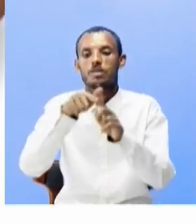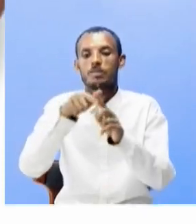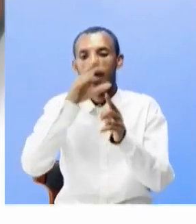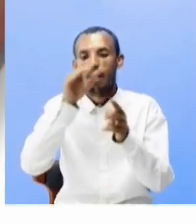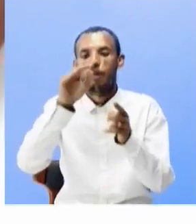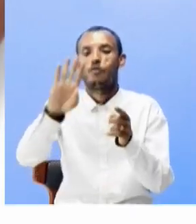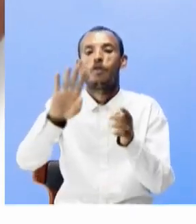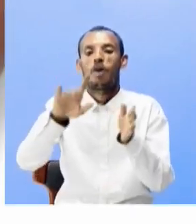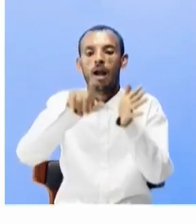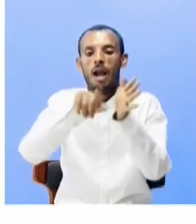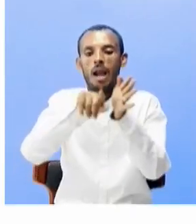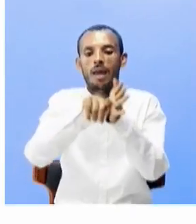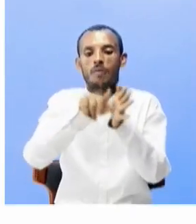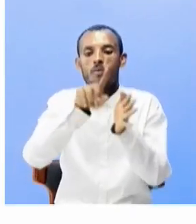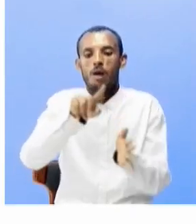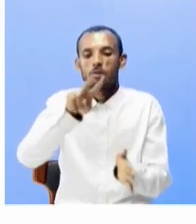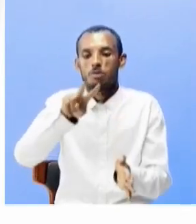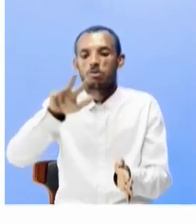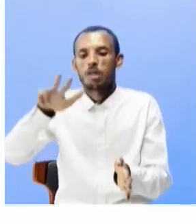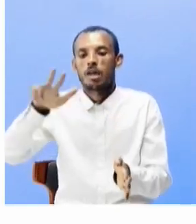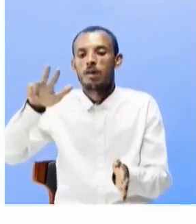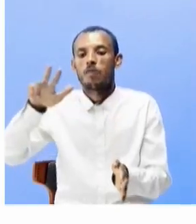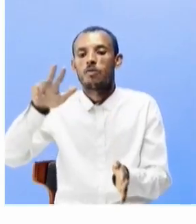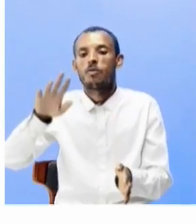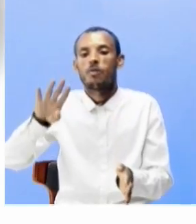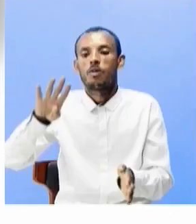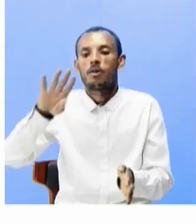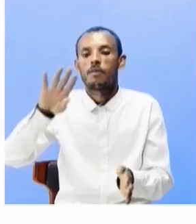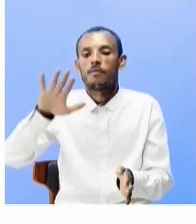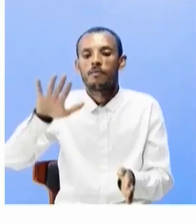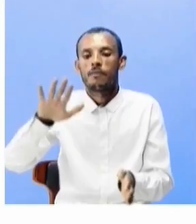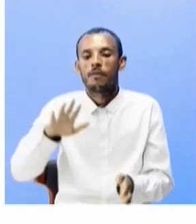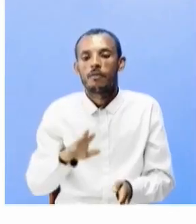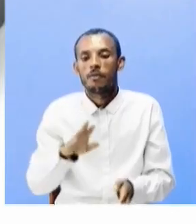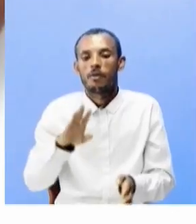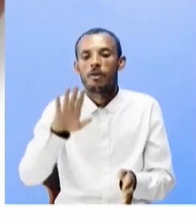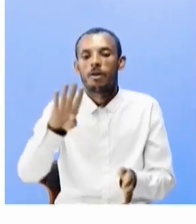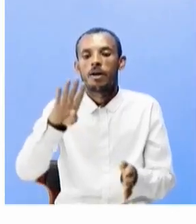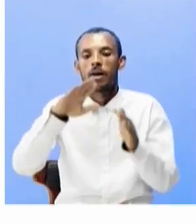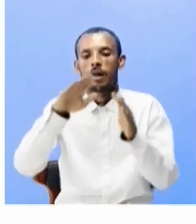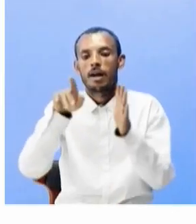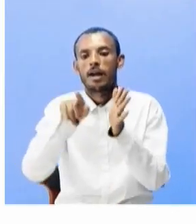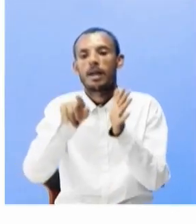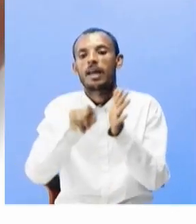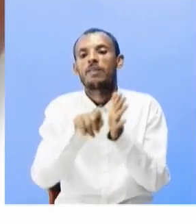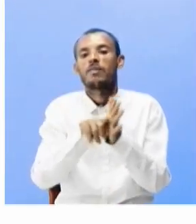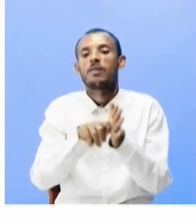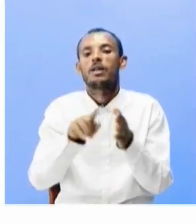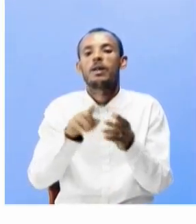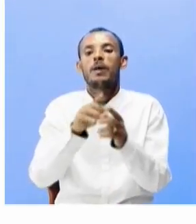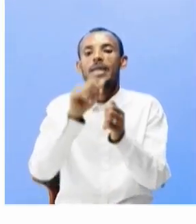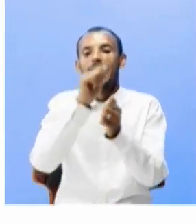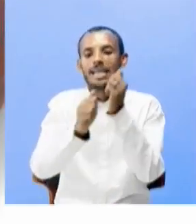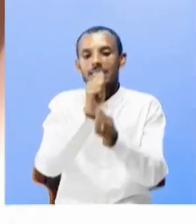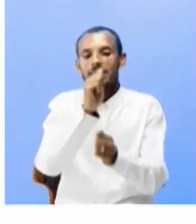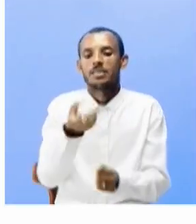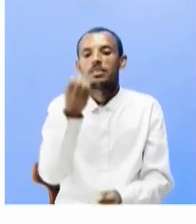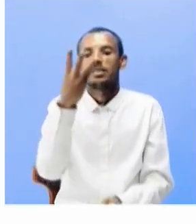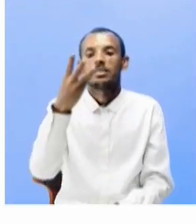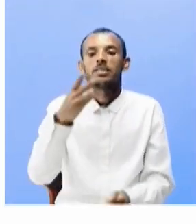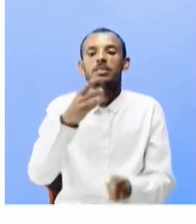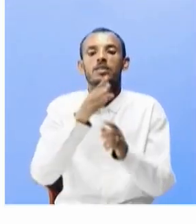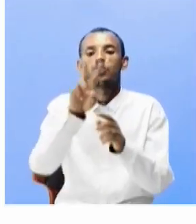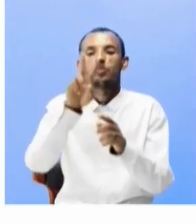negatives. In this case, the opposite cancels out, and you have positive 2. The answer will be this